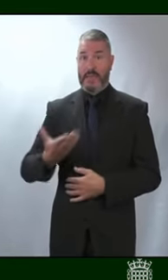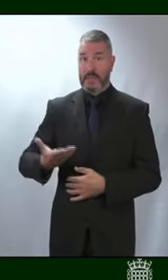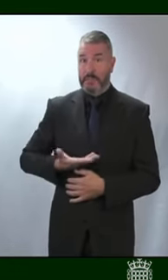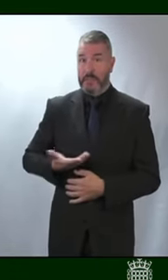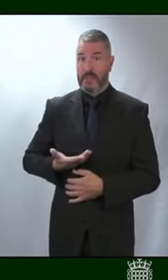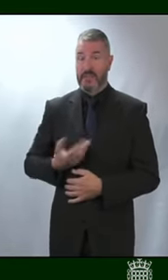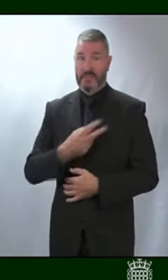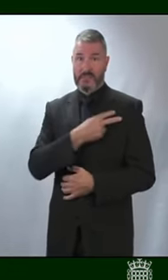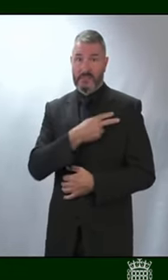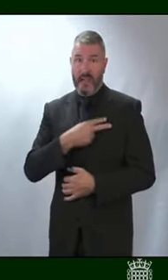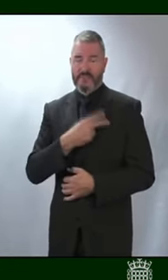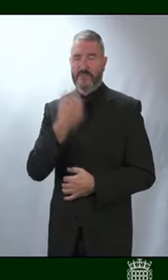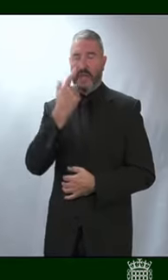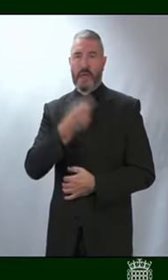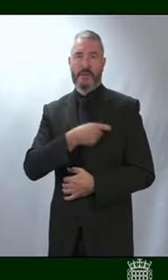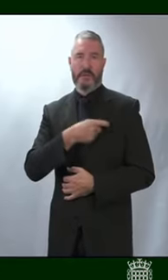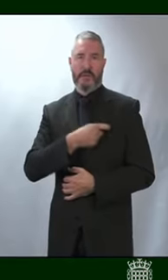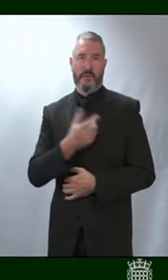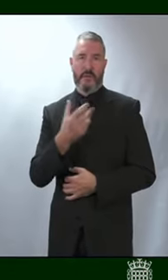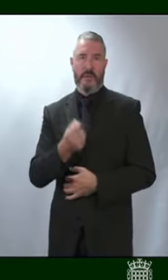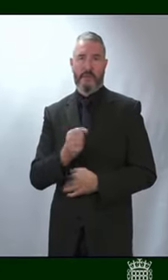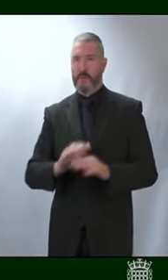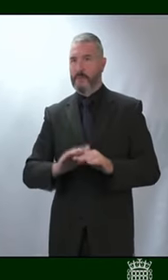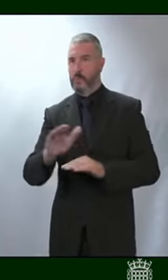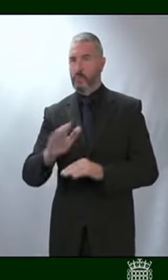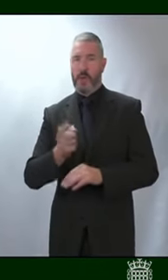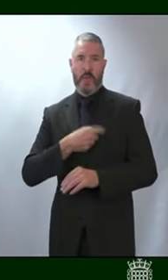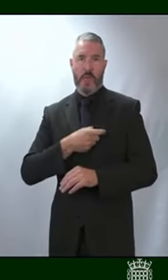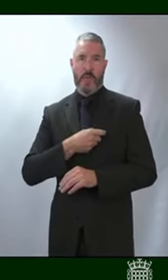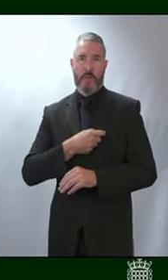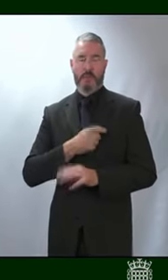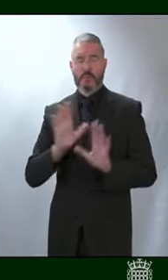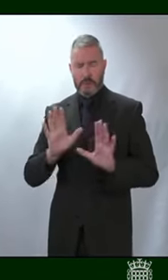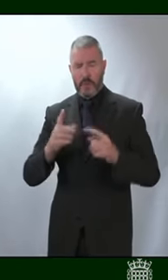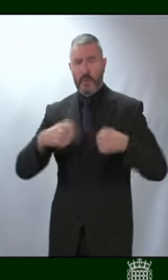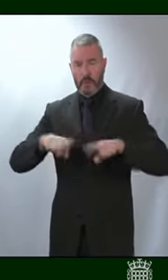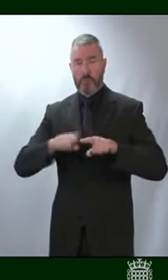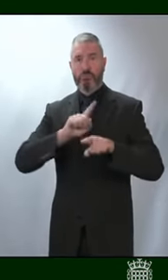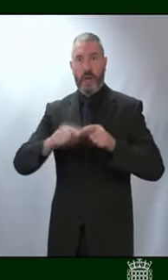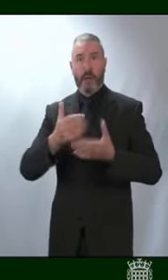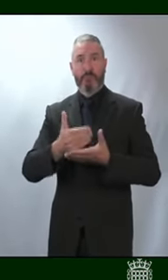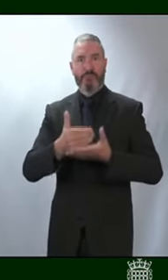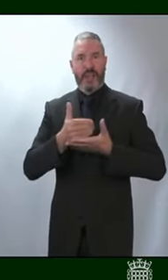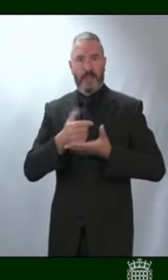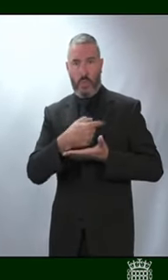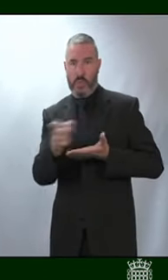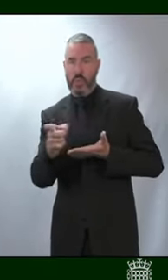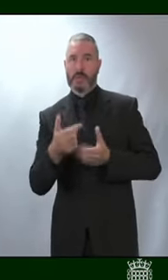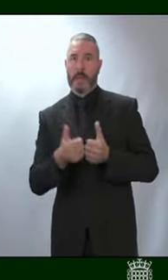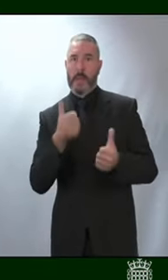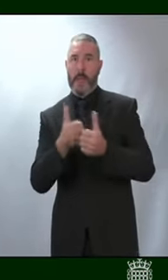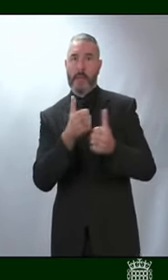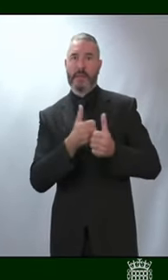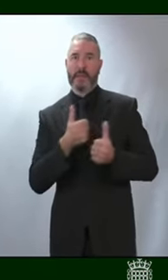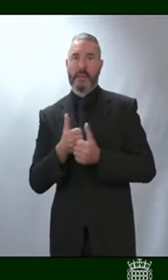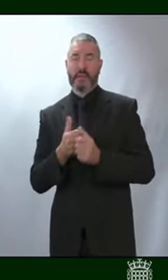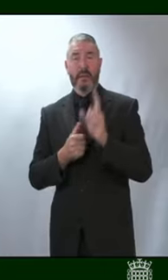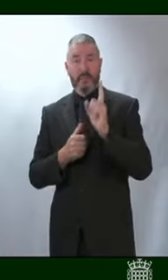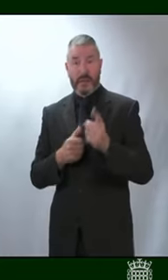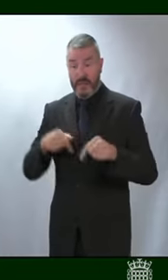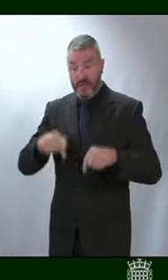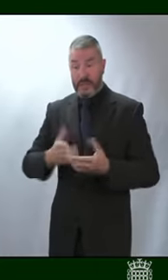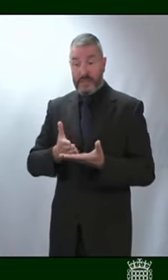feeling a great deal of anxiety and uncertainty, and we will do our level best to protect them throughout this period. But we will get through